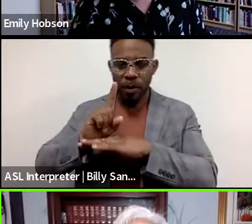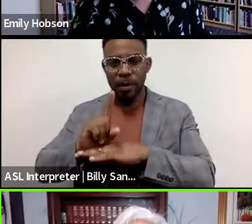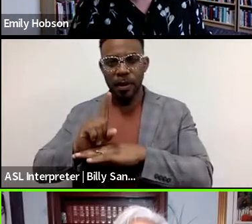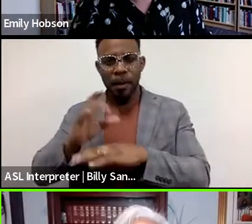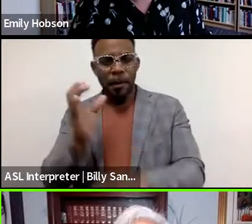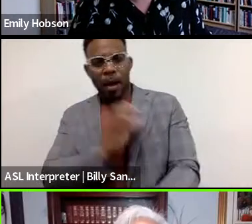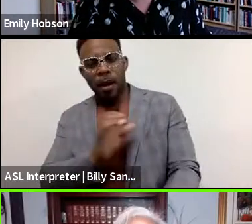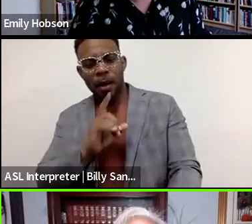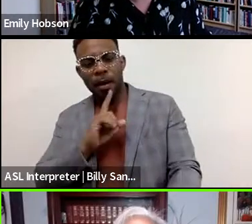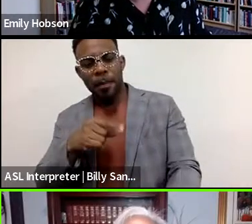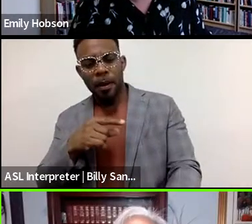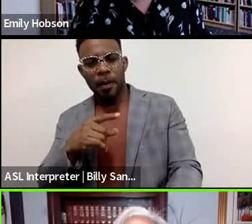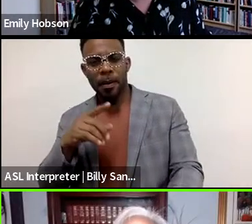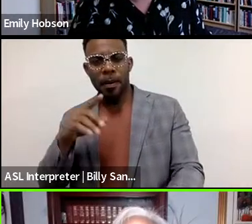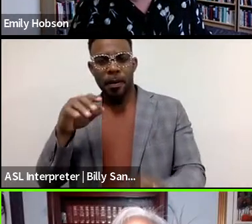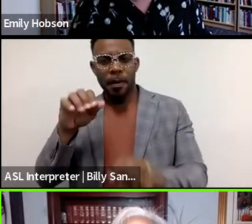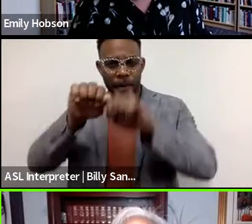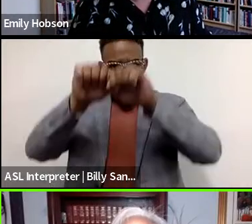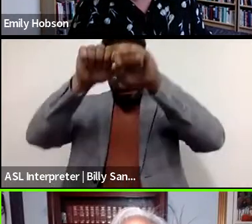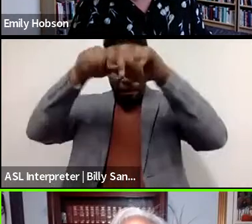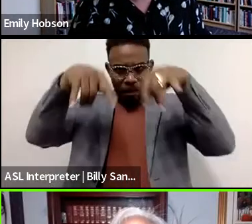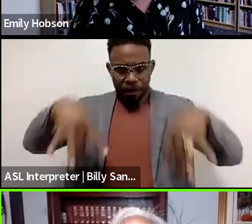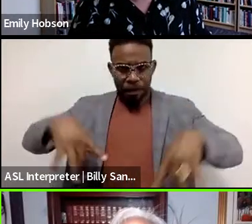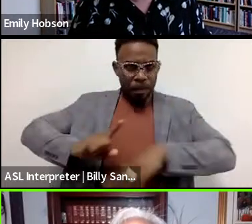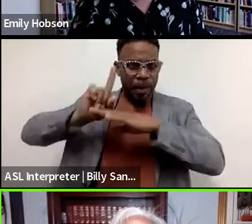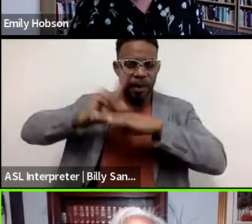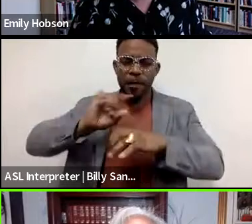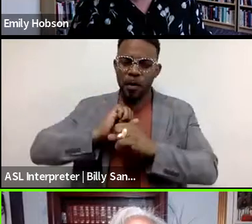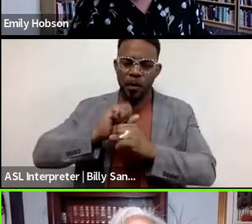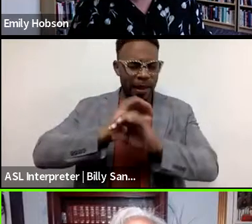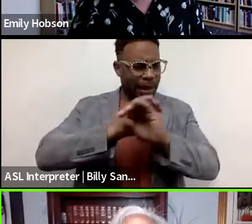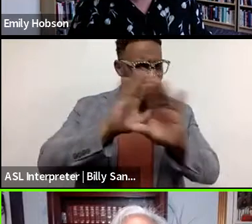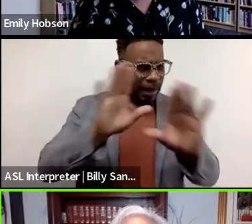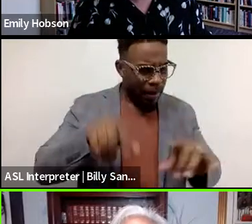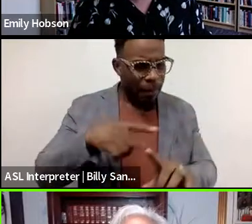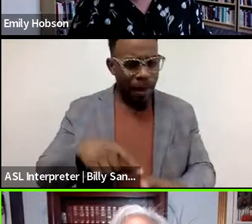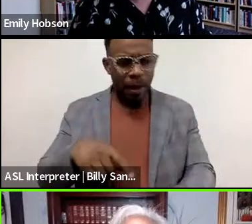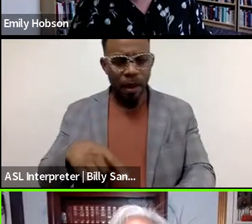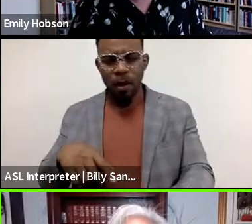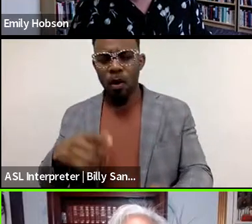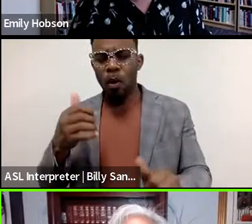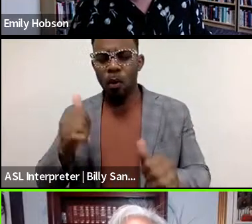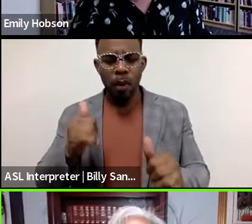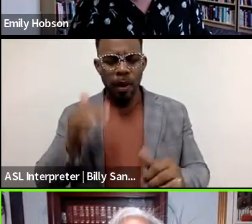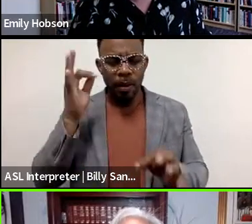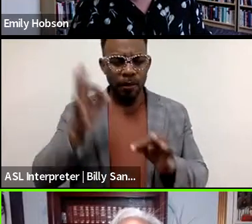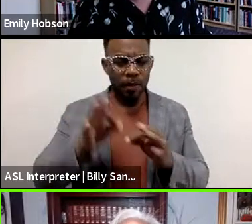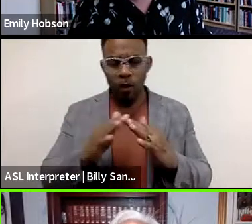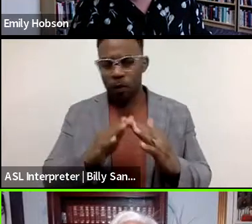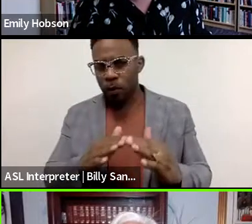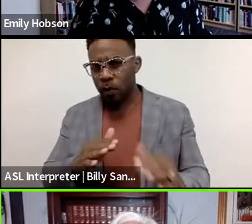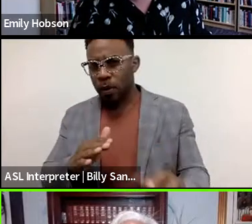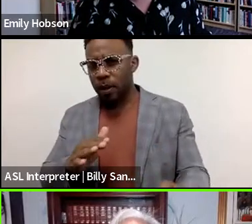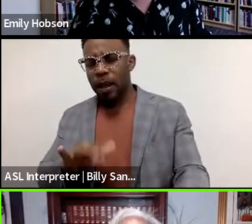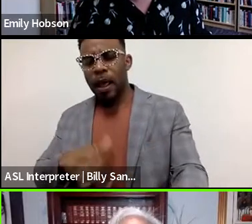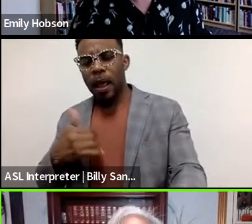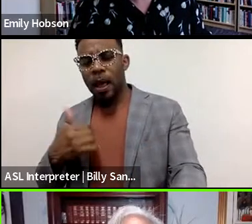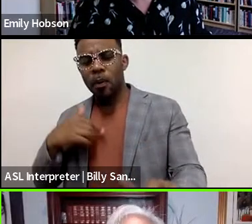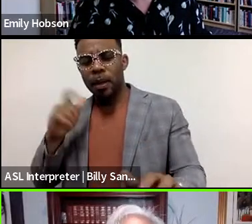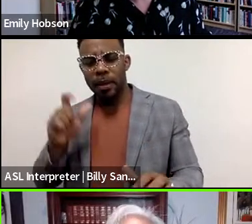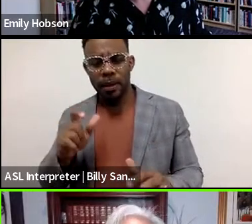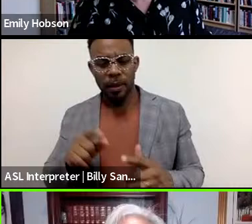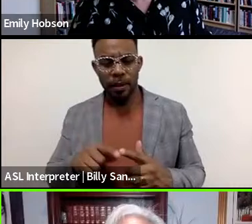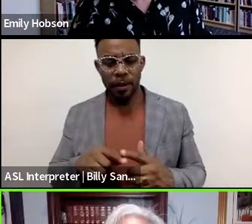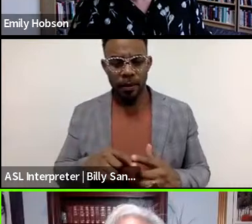power. It is about patriarchy. And so it is being really clear about which faith community and how we need